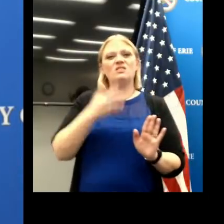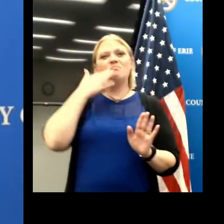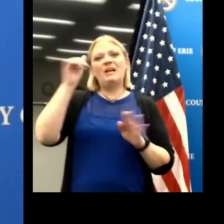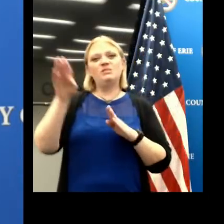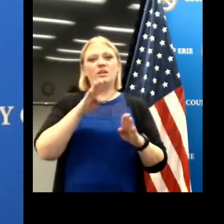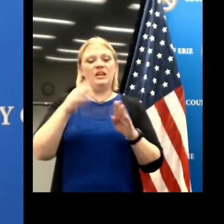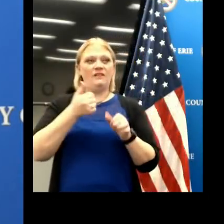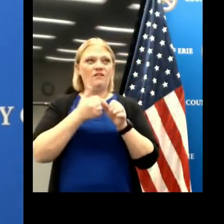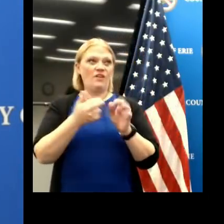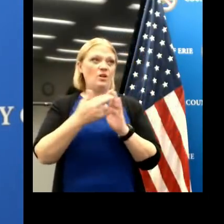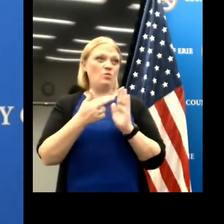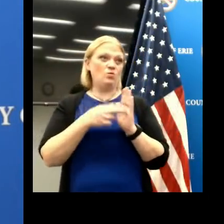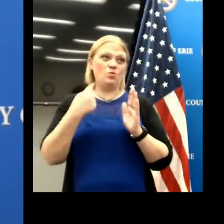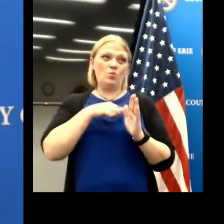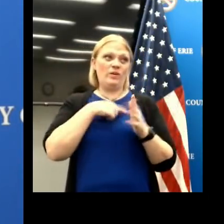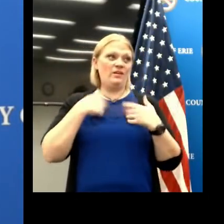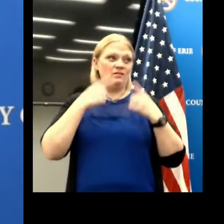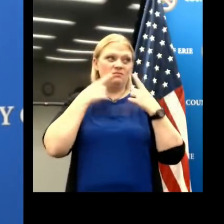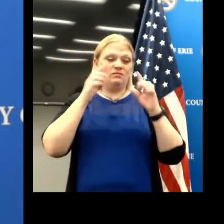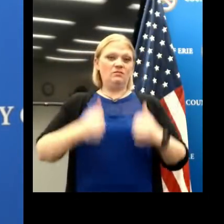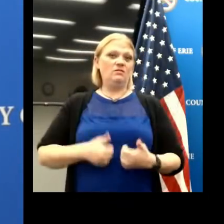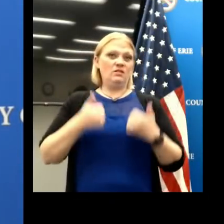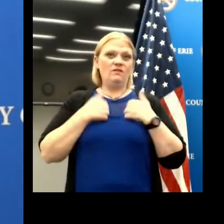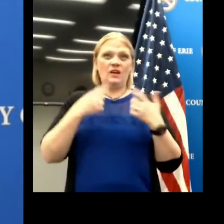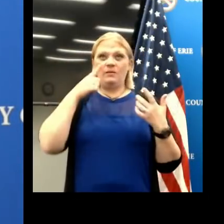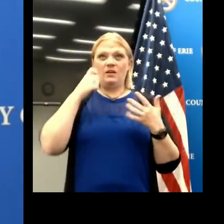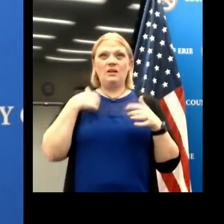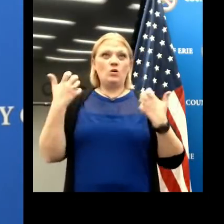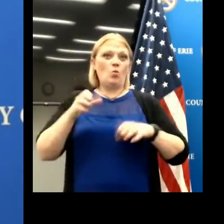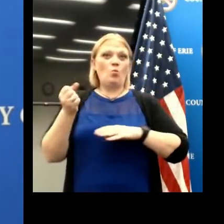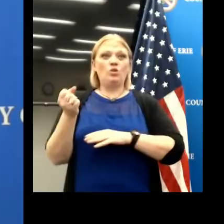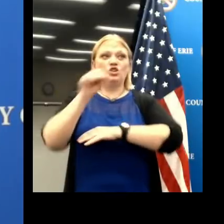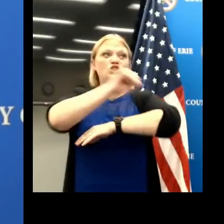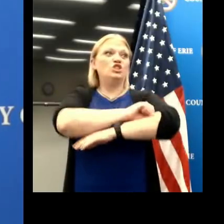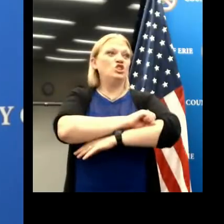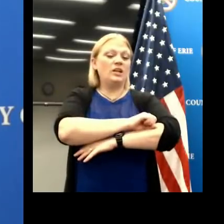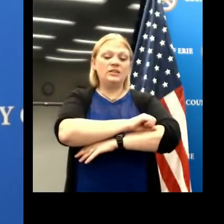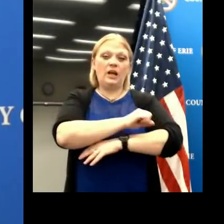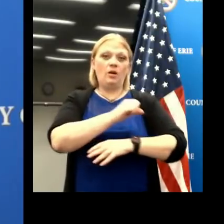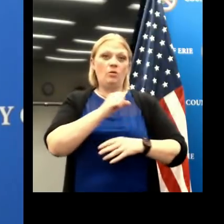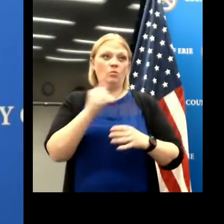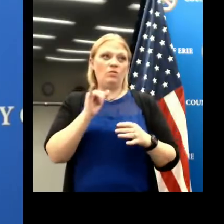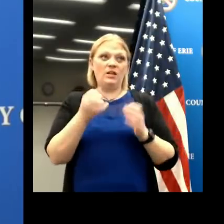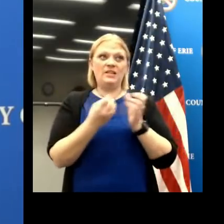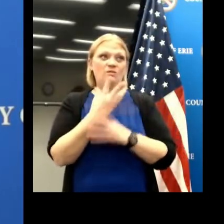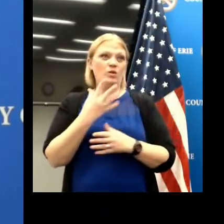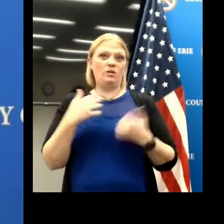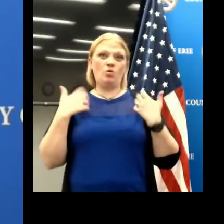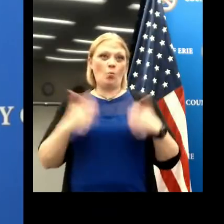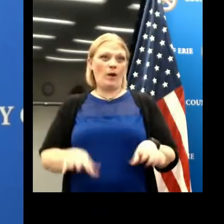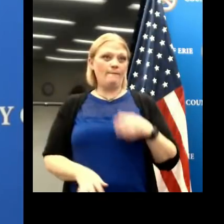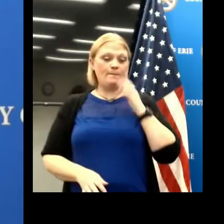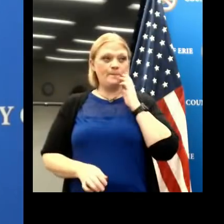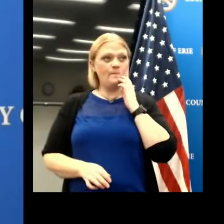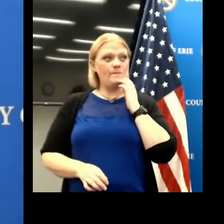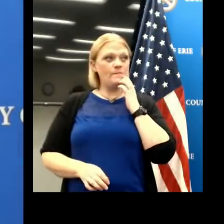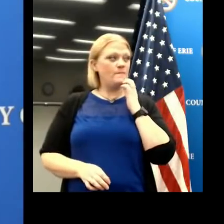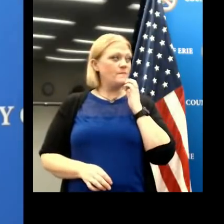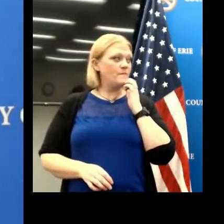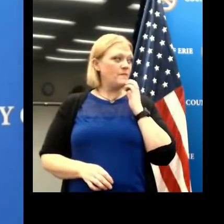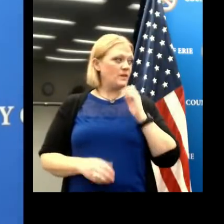rules so that we can get through this. Otherwise, we could end up in a shutdown like we were in the spring, and nobody wants to deal with that.